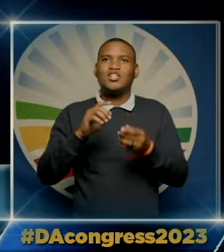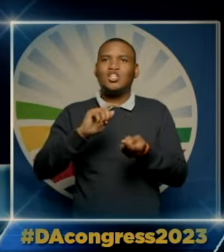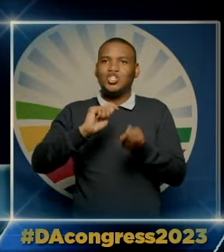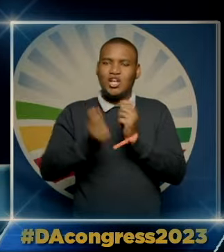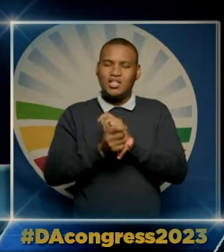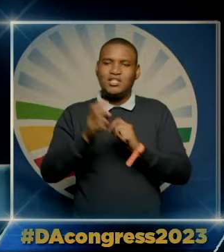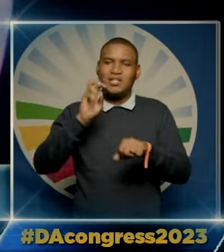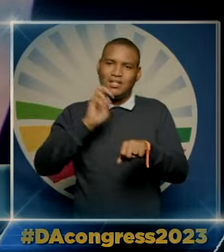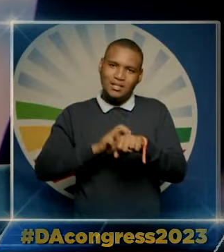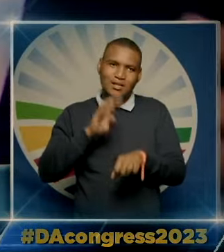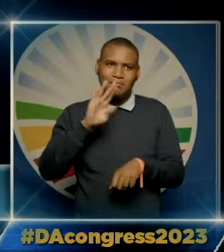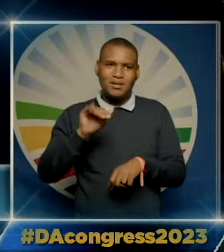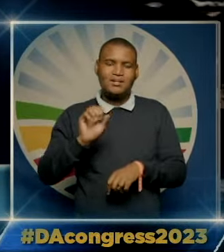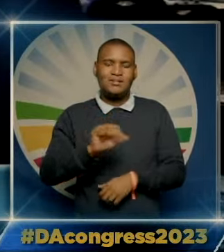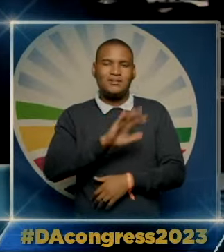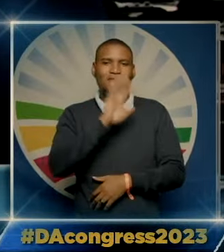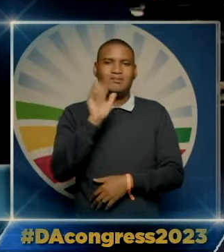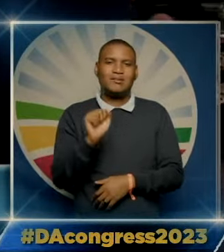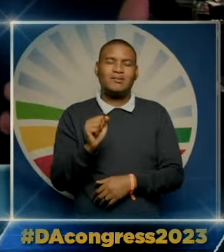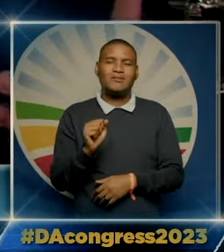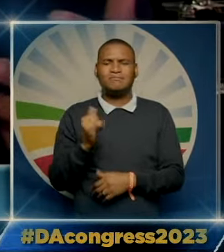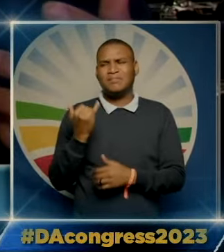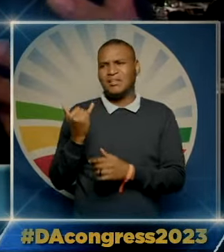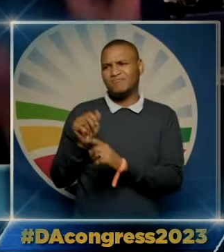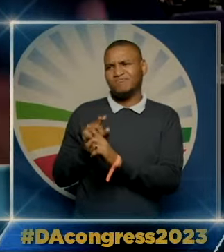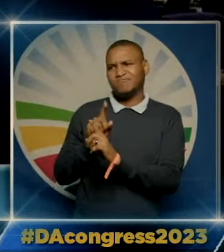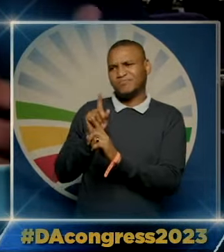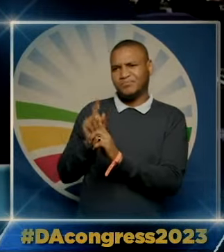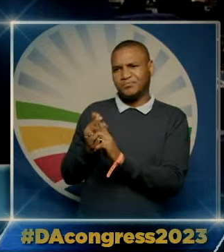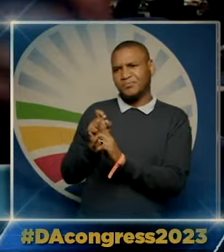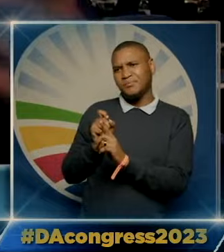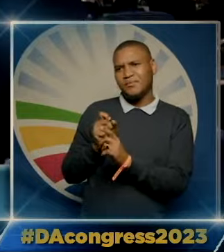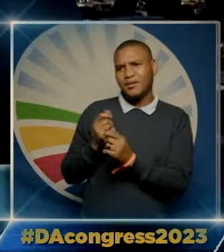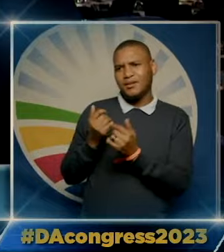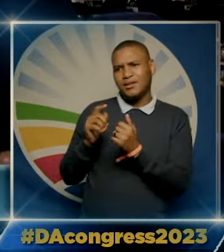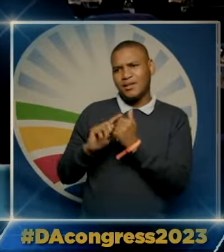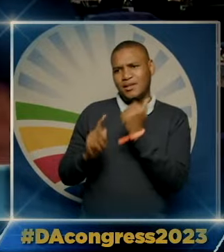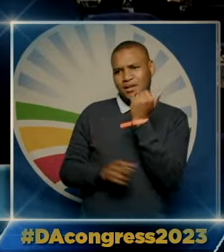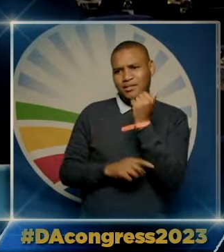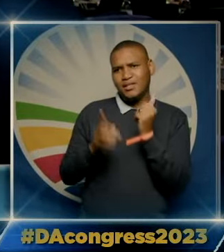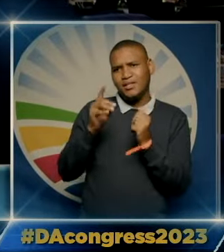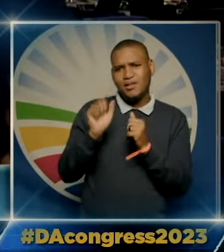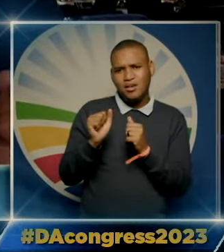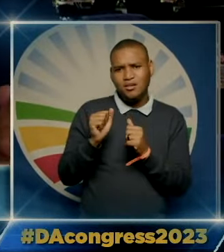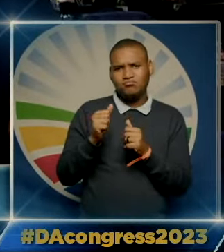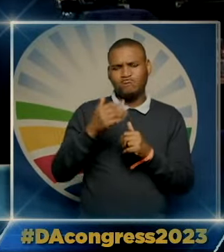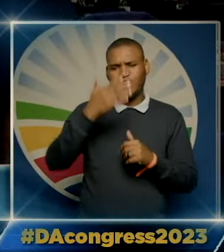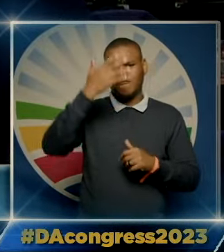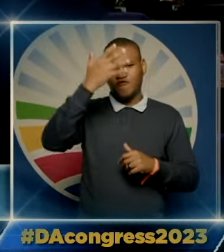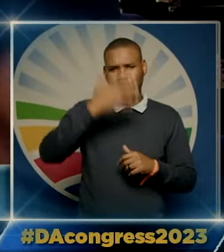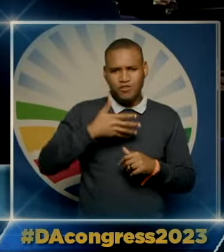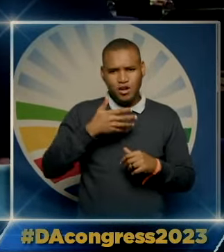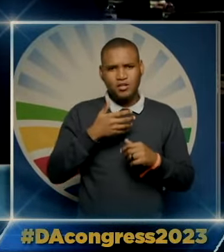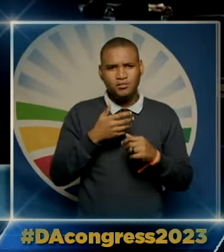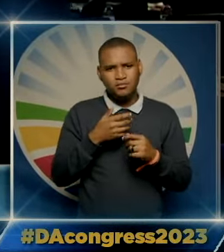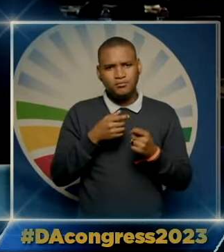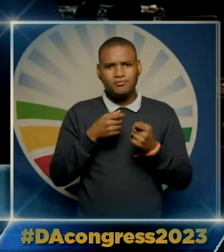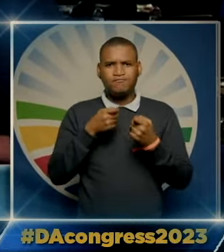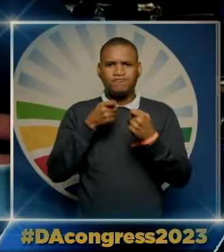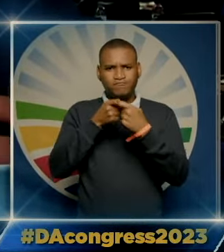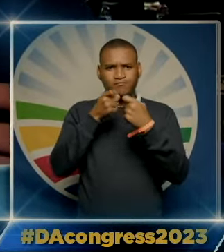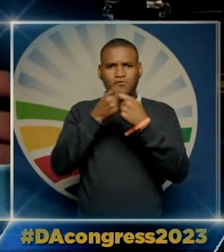Africa. Thanks. Now, lastly, the DA has been at the forefront of the fight for mother tongue